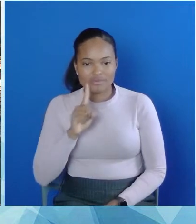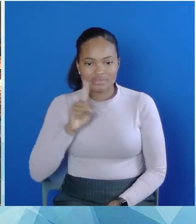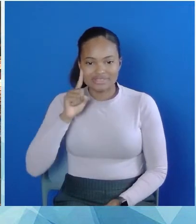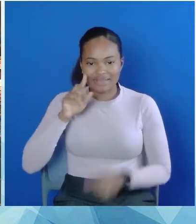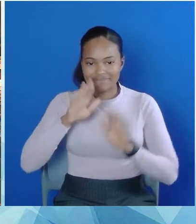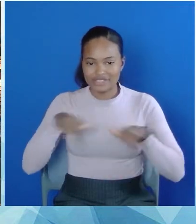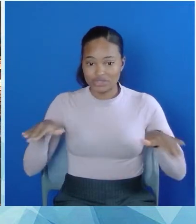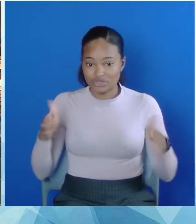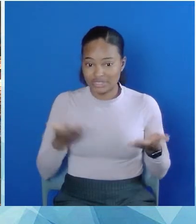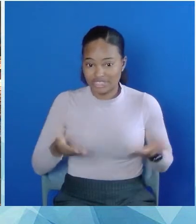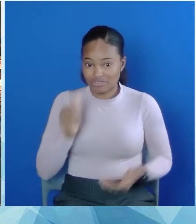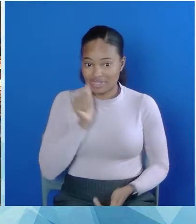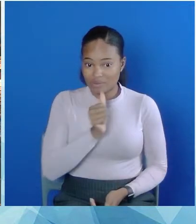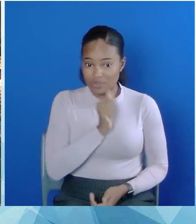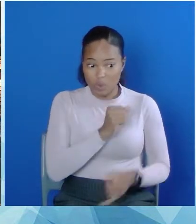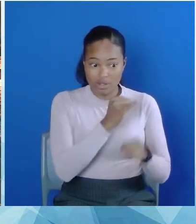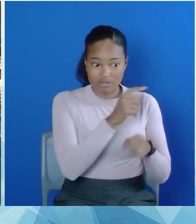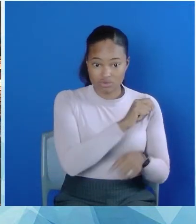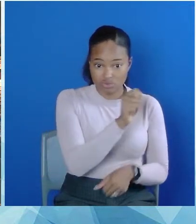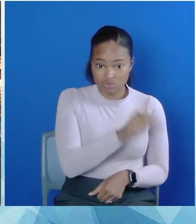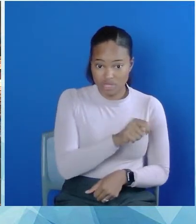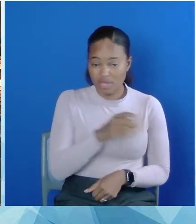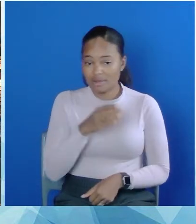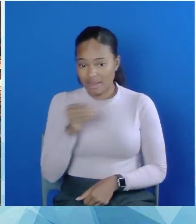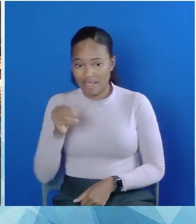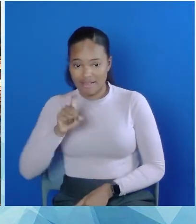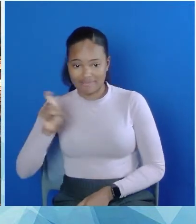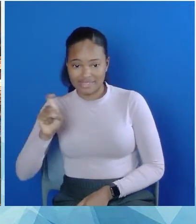of our campuses.